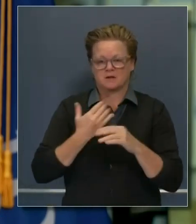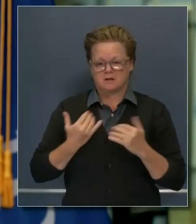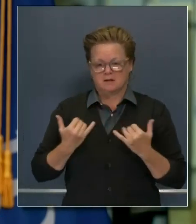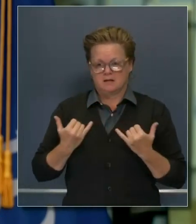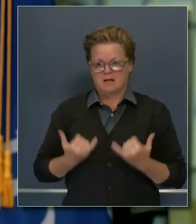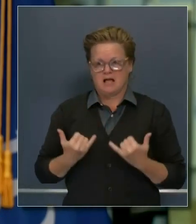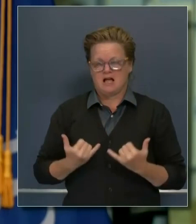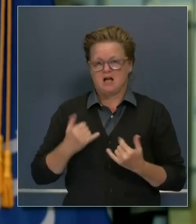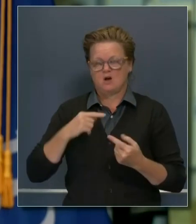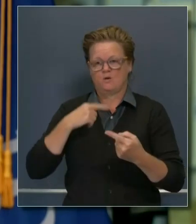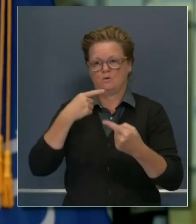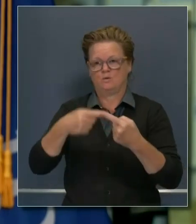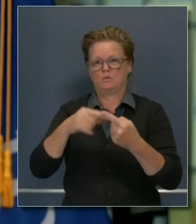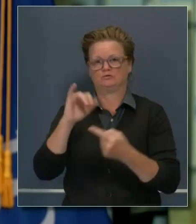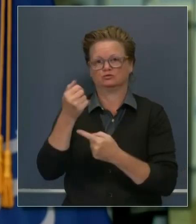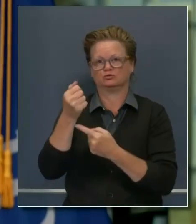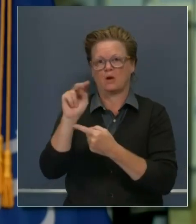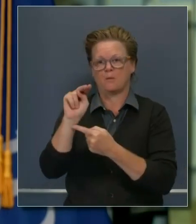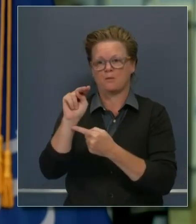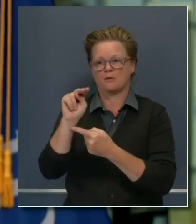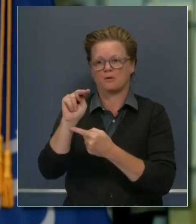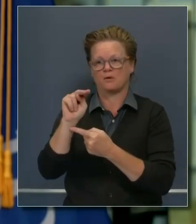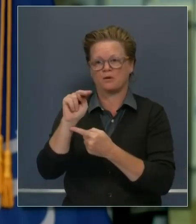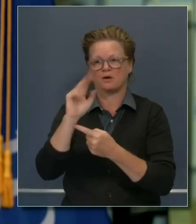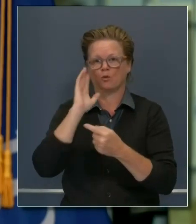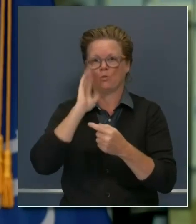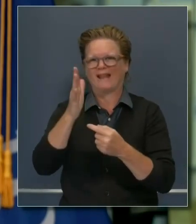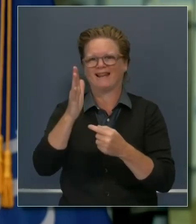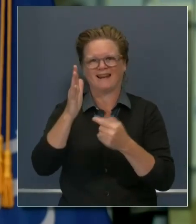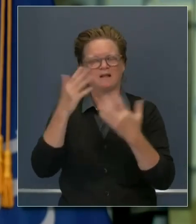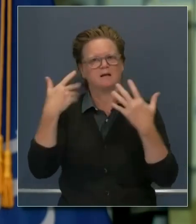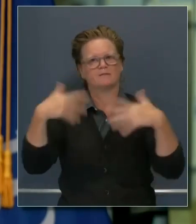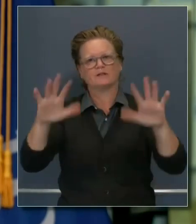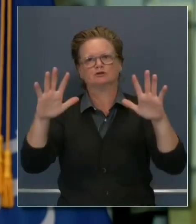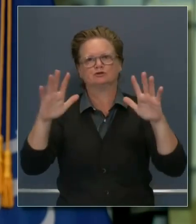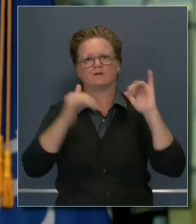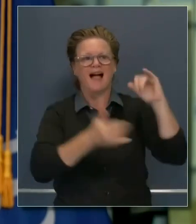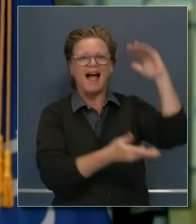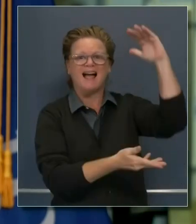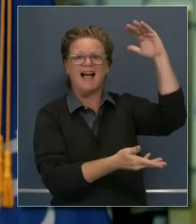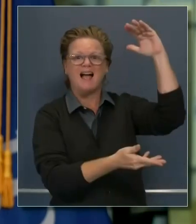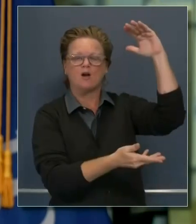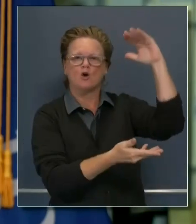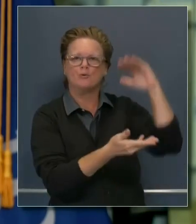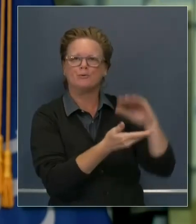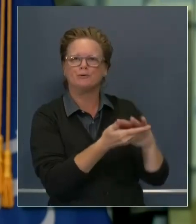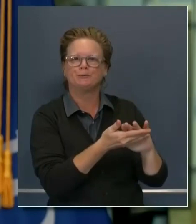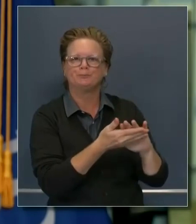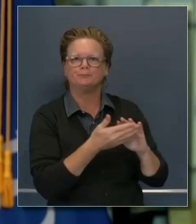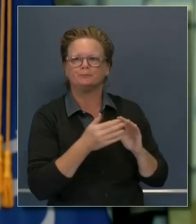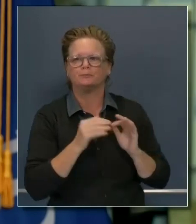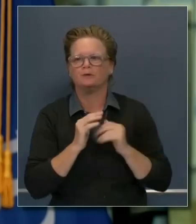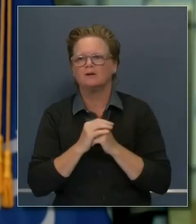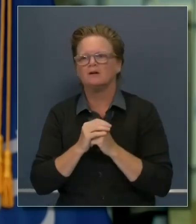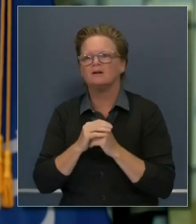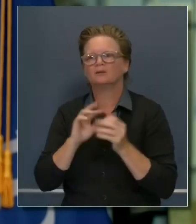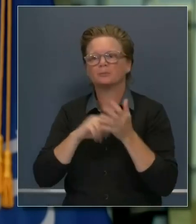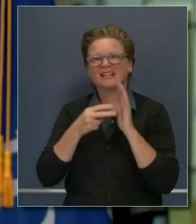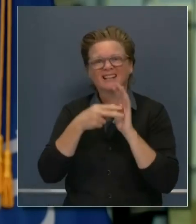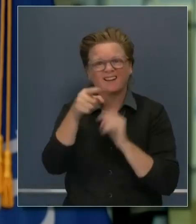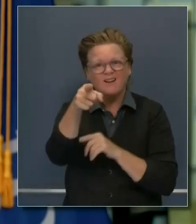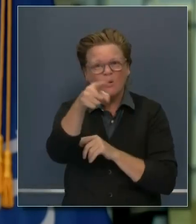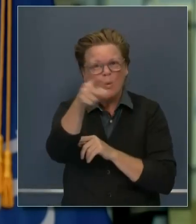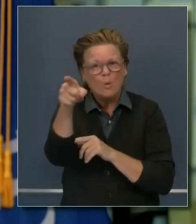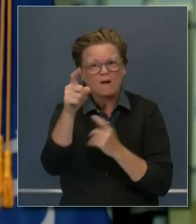January will be completed. But we're making huge progress each and every day. It doesn't mean that in January that's what people have to wait. We will be clearing